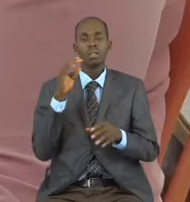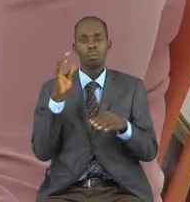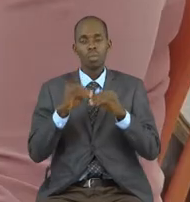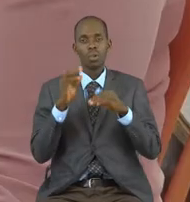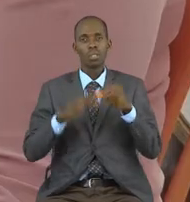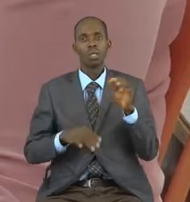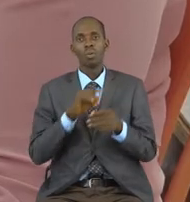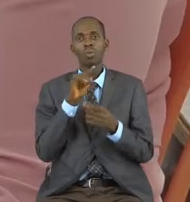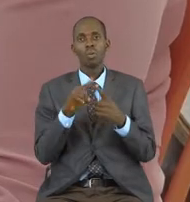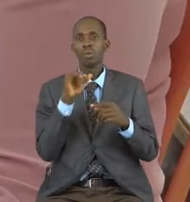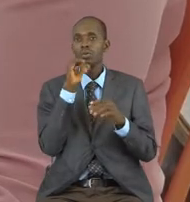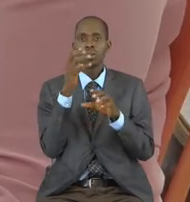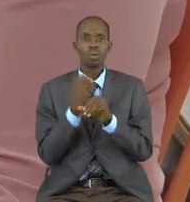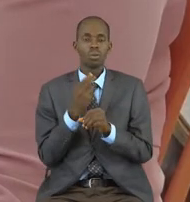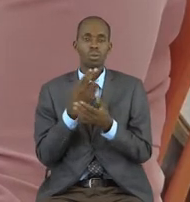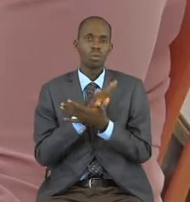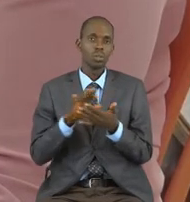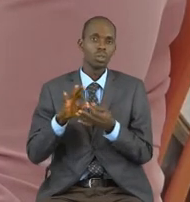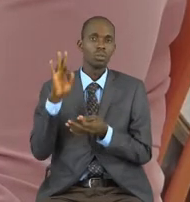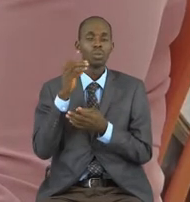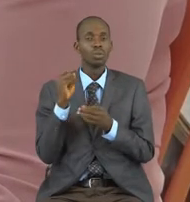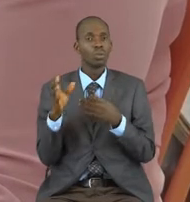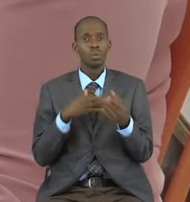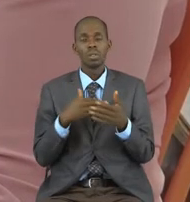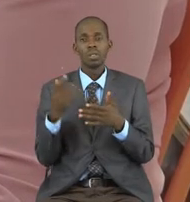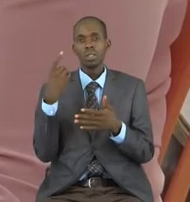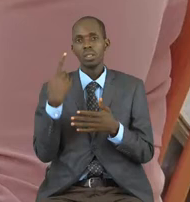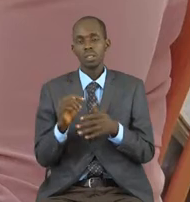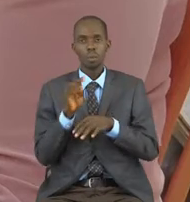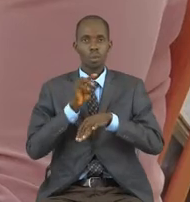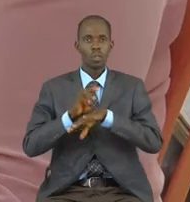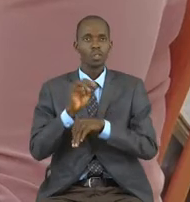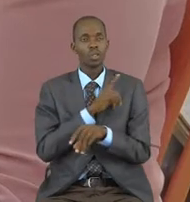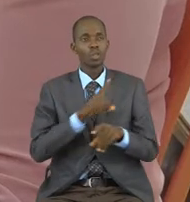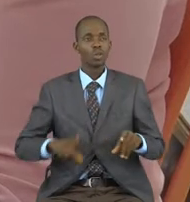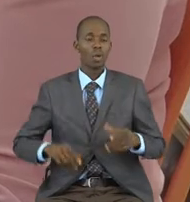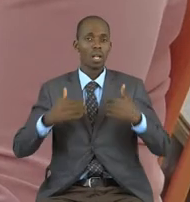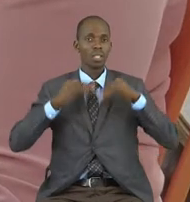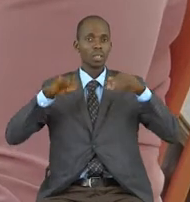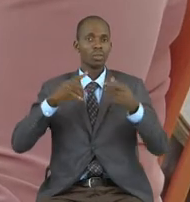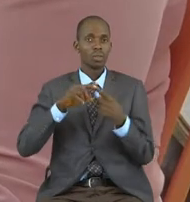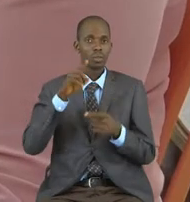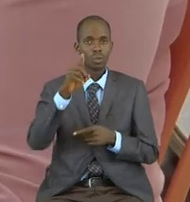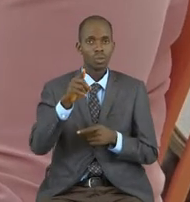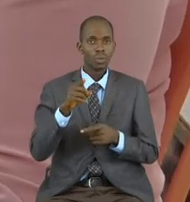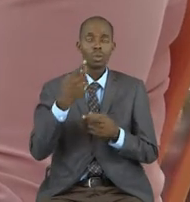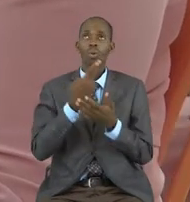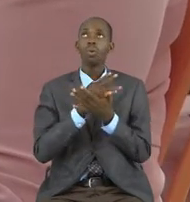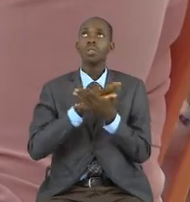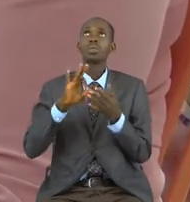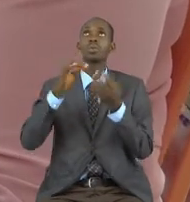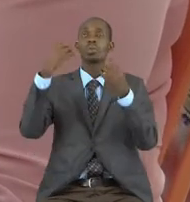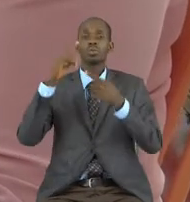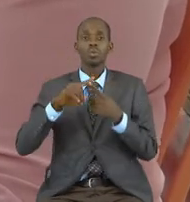And so, whatever ministry the Lord has given you, the Holy Ghost comes upon you afresh today. Yeah. You're